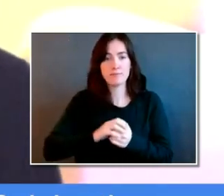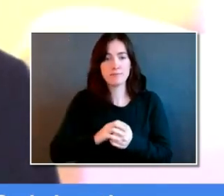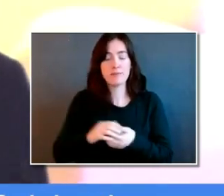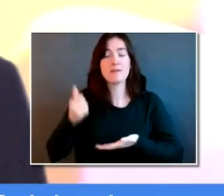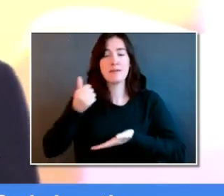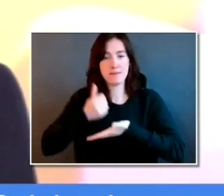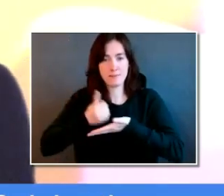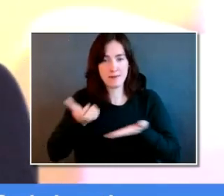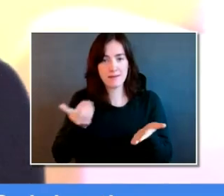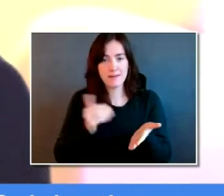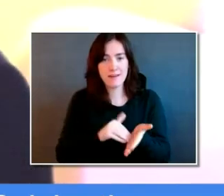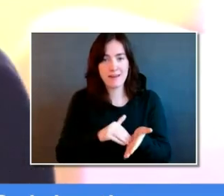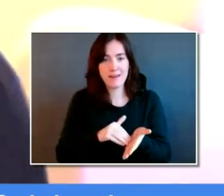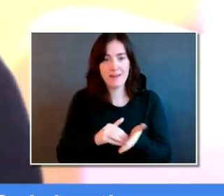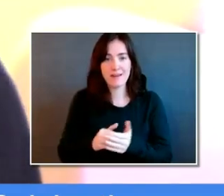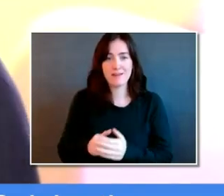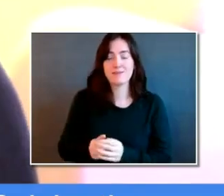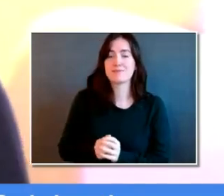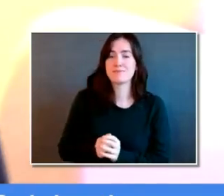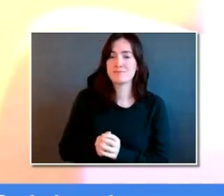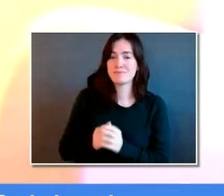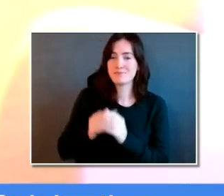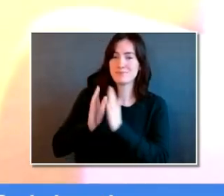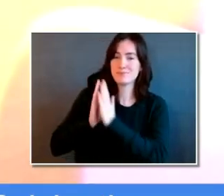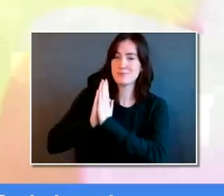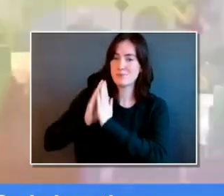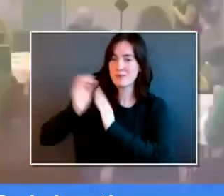again. Praise God.